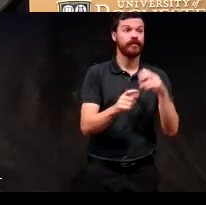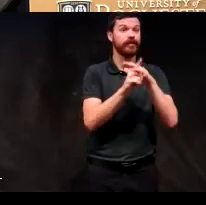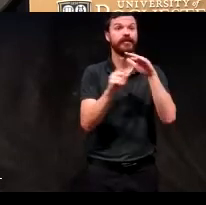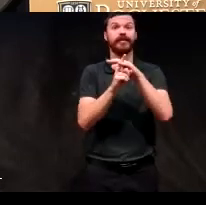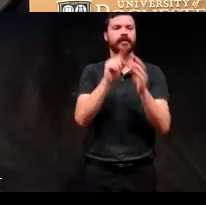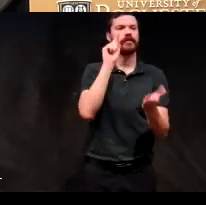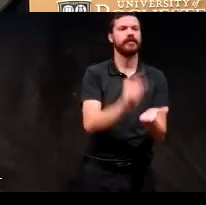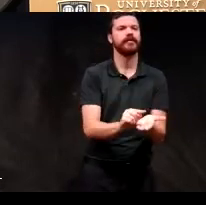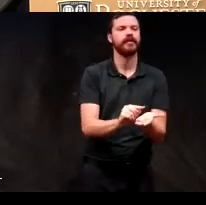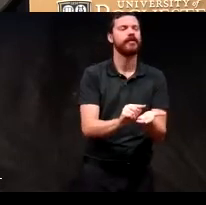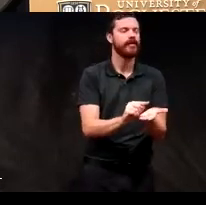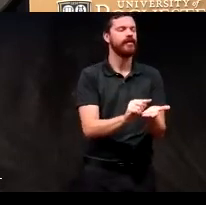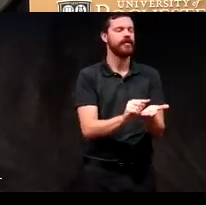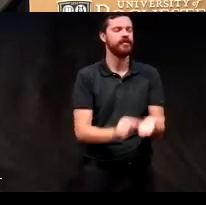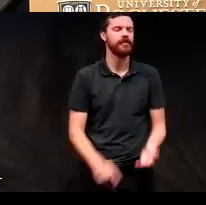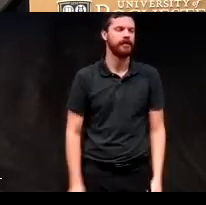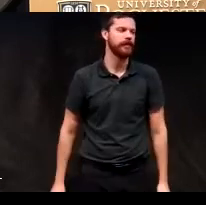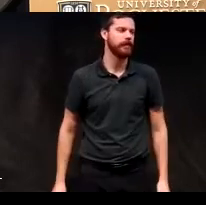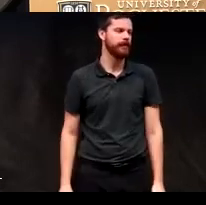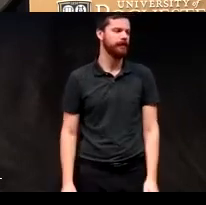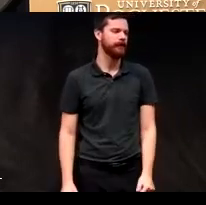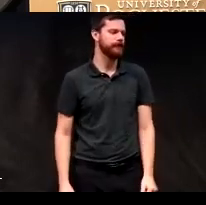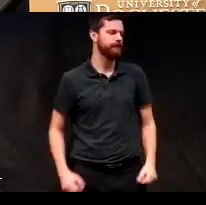with. Stephen,